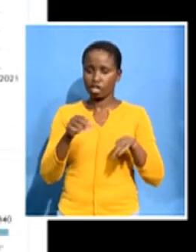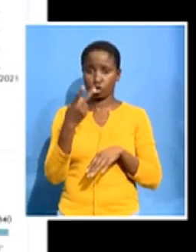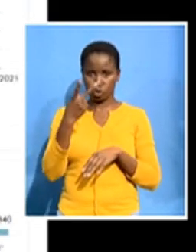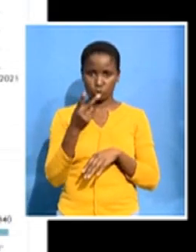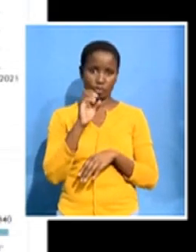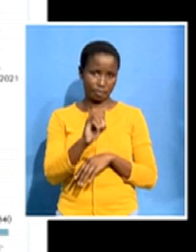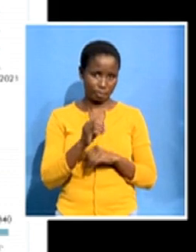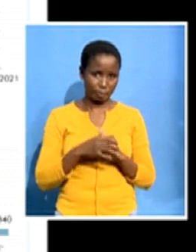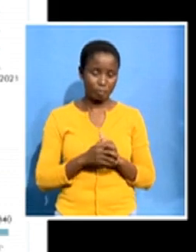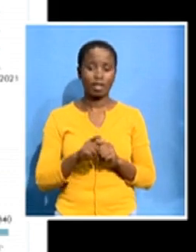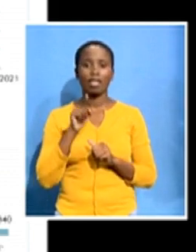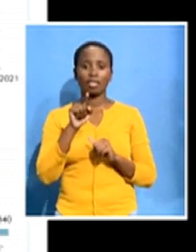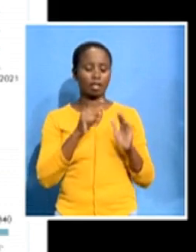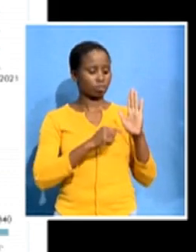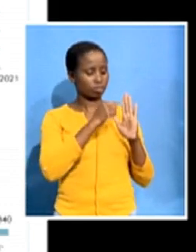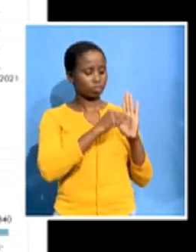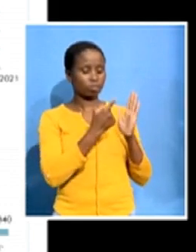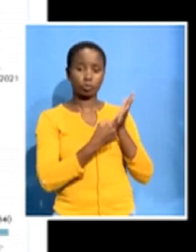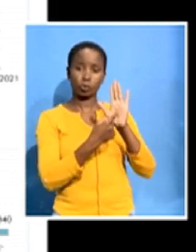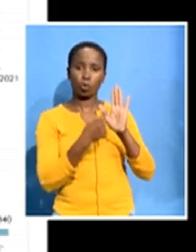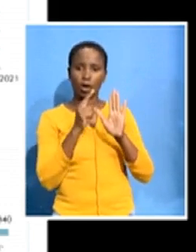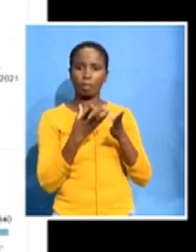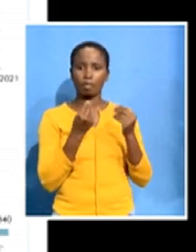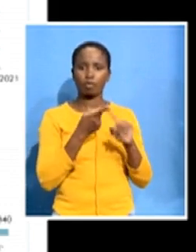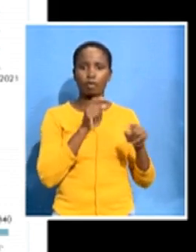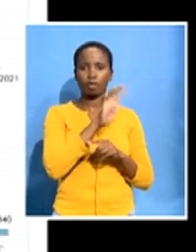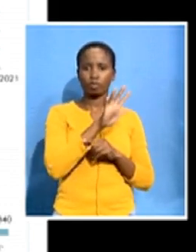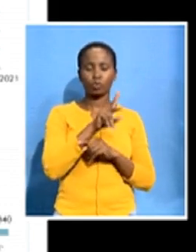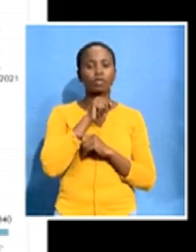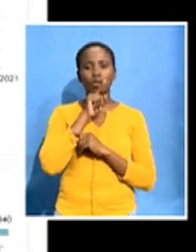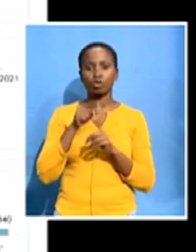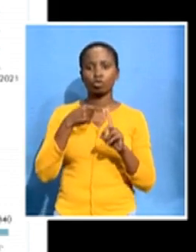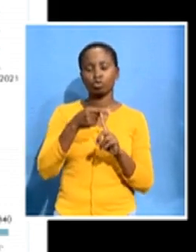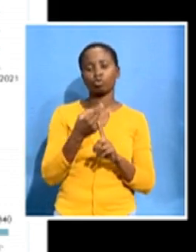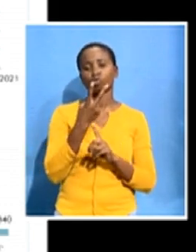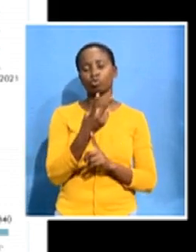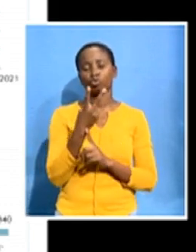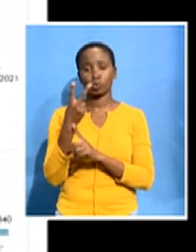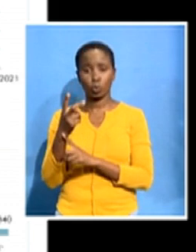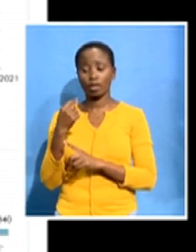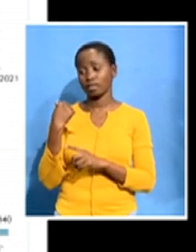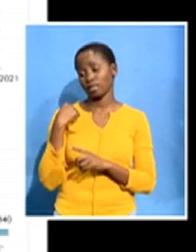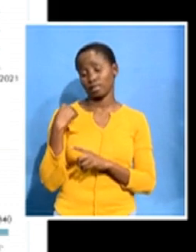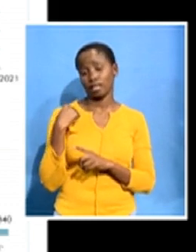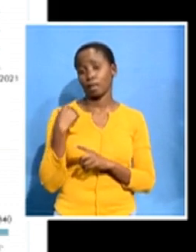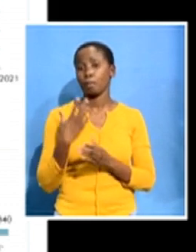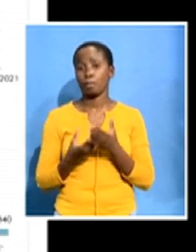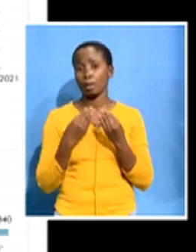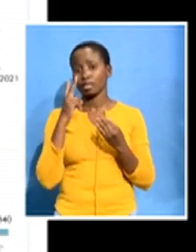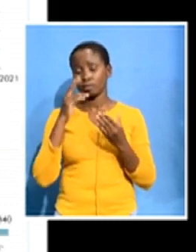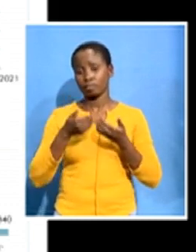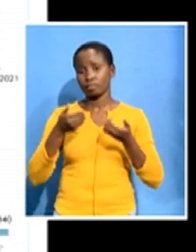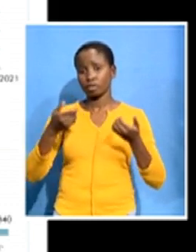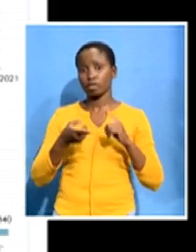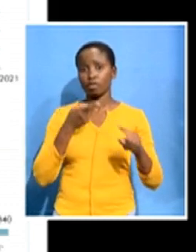to 52,202 yesterday. And you'll see the split between Grootskeur 13,400,